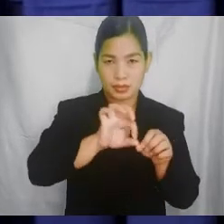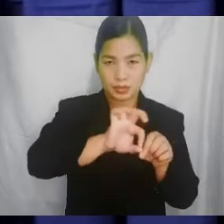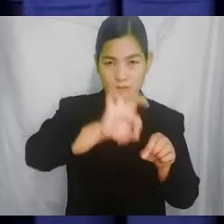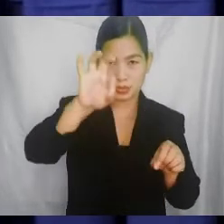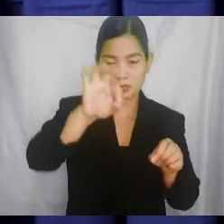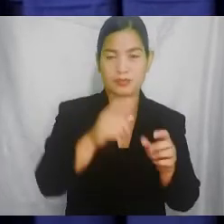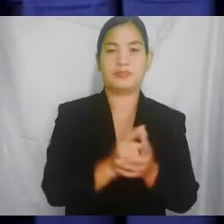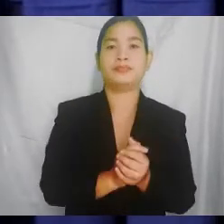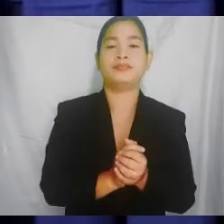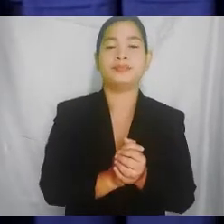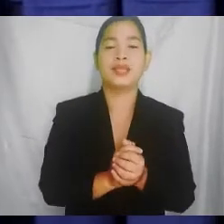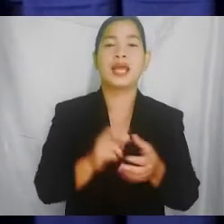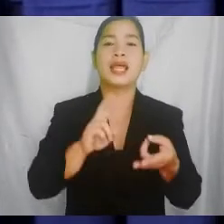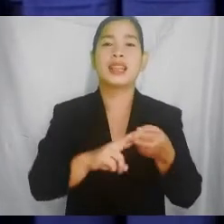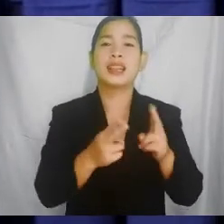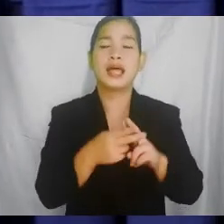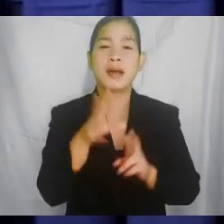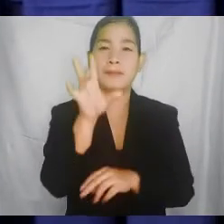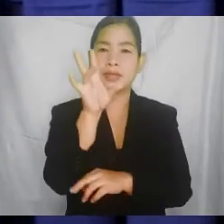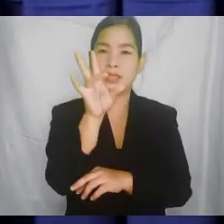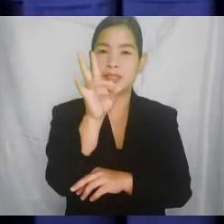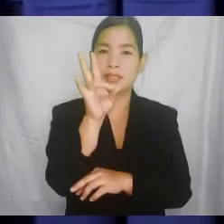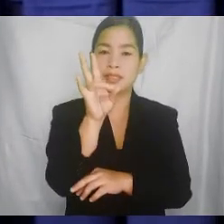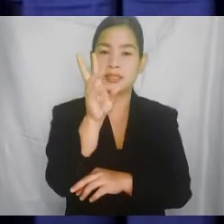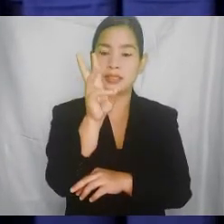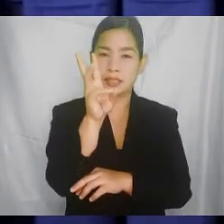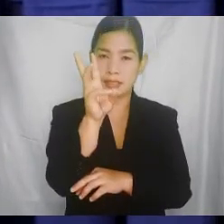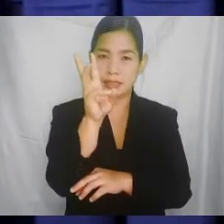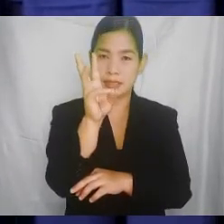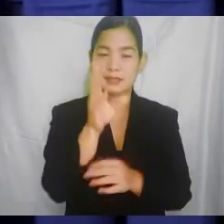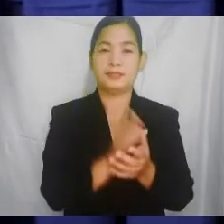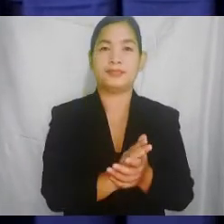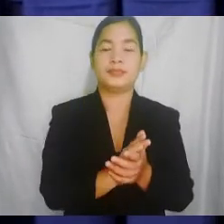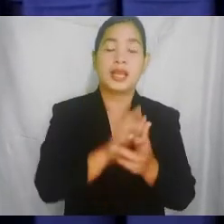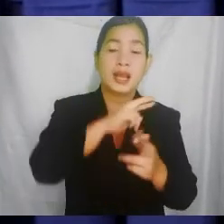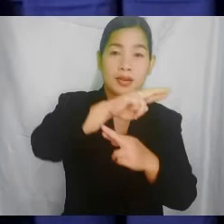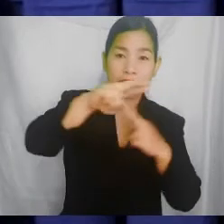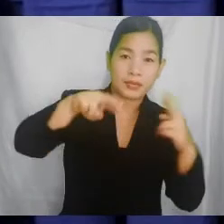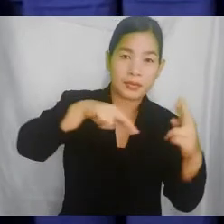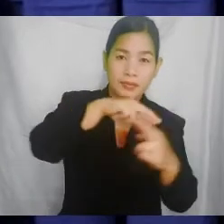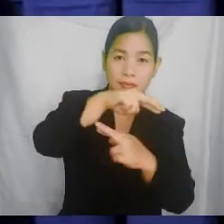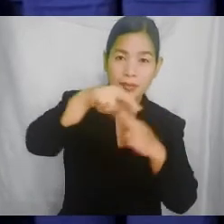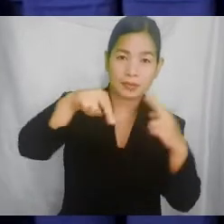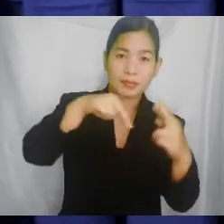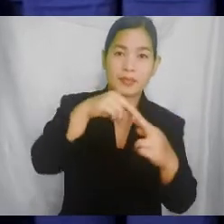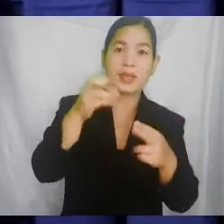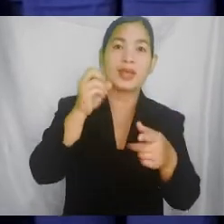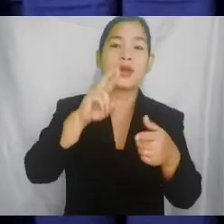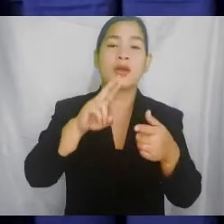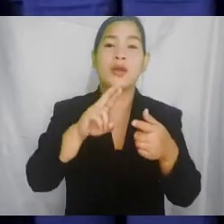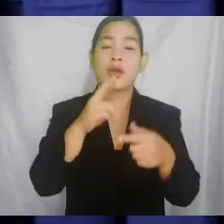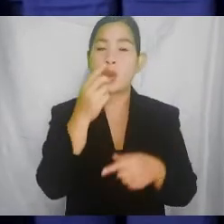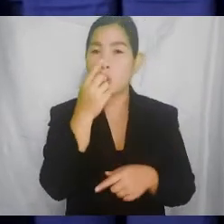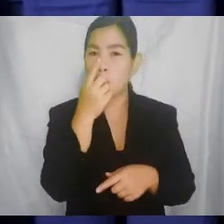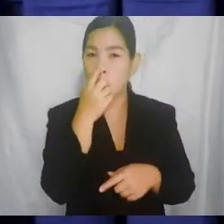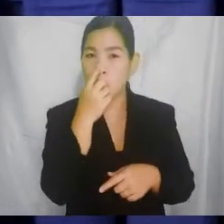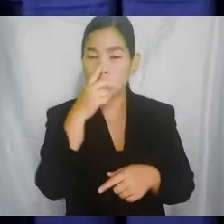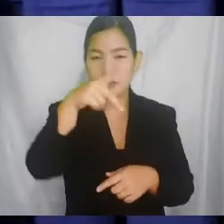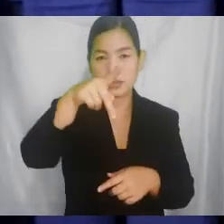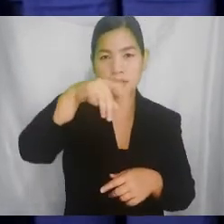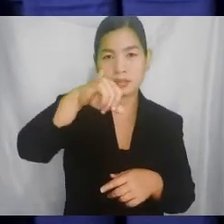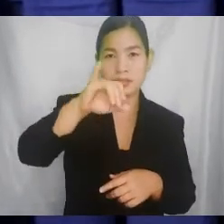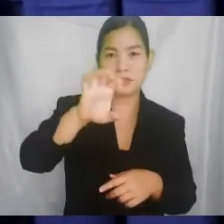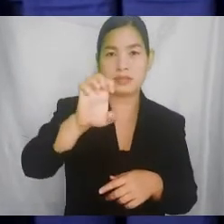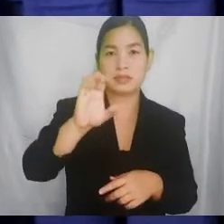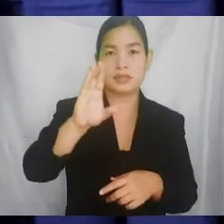For item number 6, the answer is revolving or rotating nosepiece. It is where the